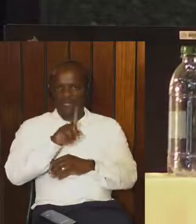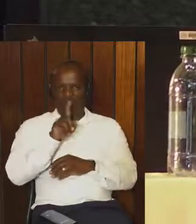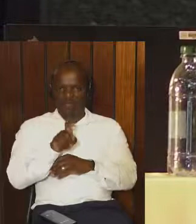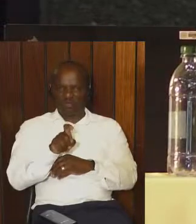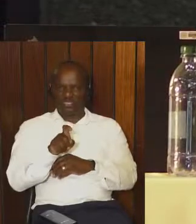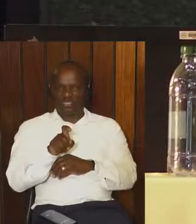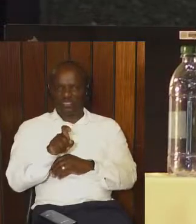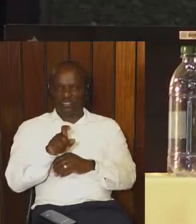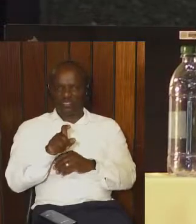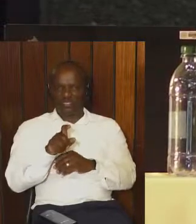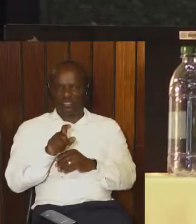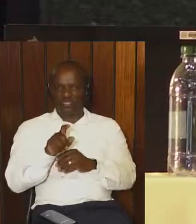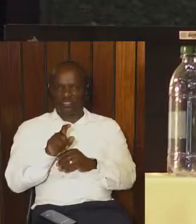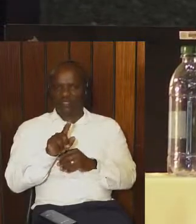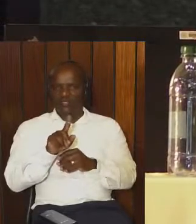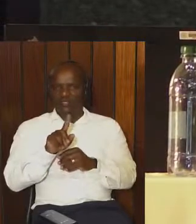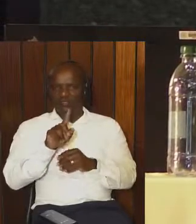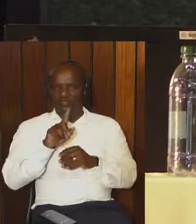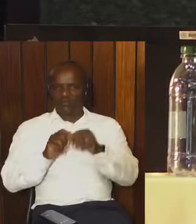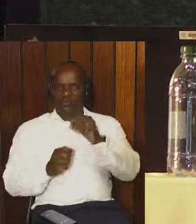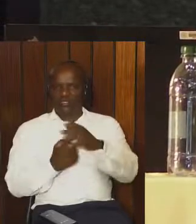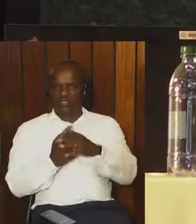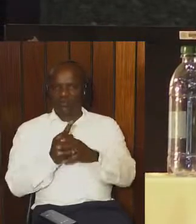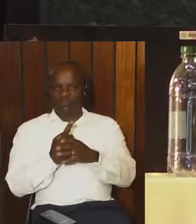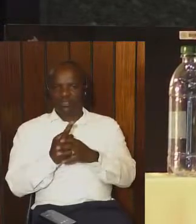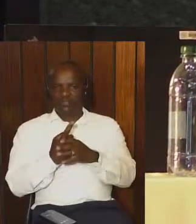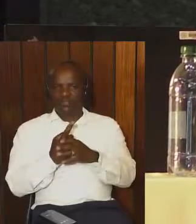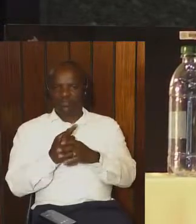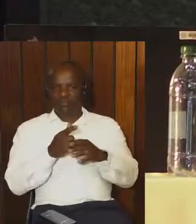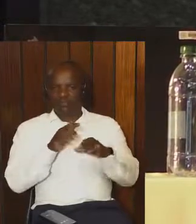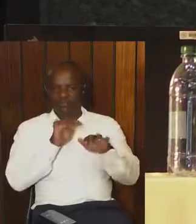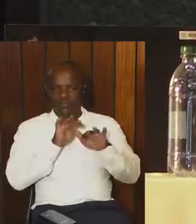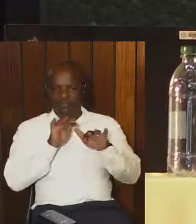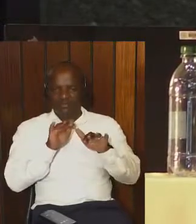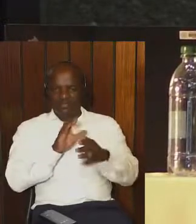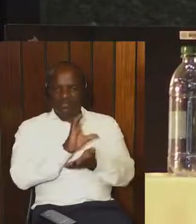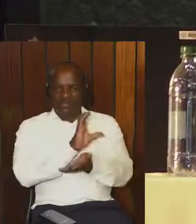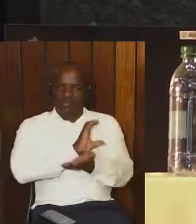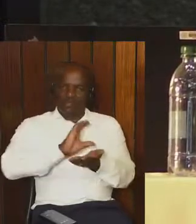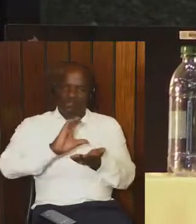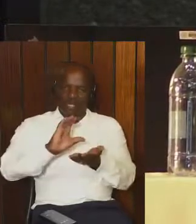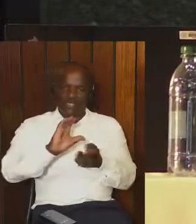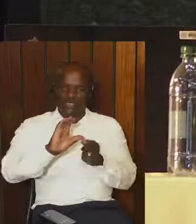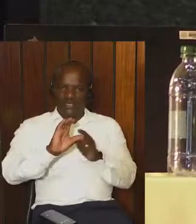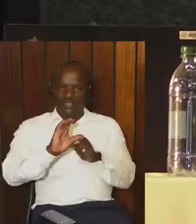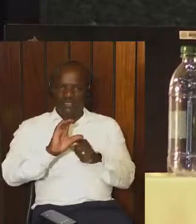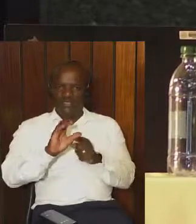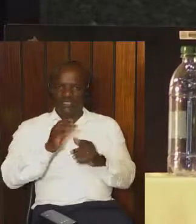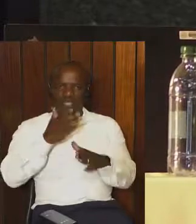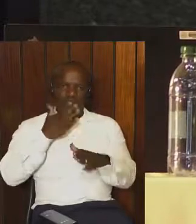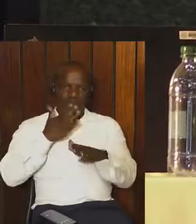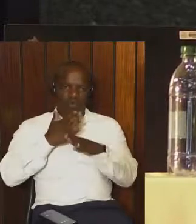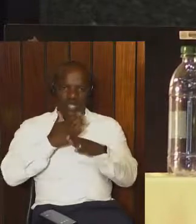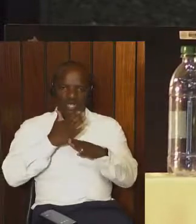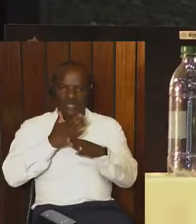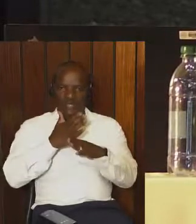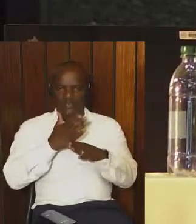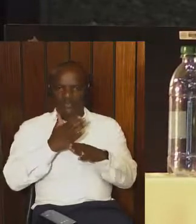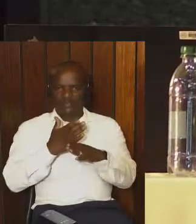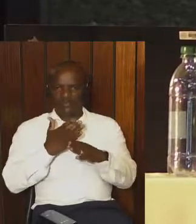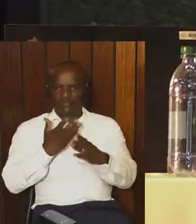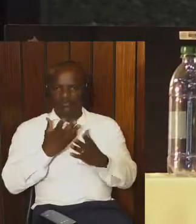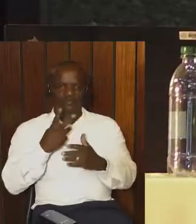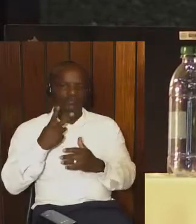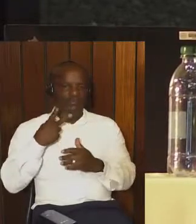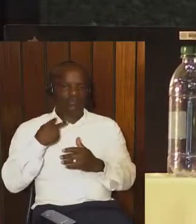what will happen to the people or the consultants or the contractors that have worked, and what